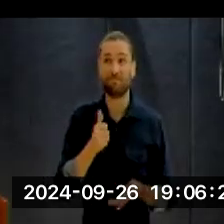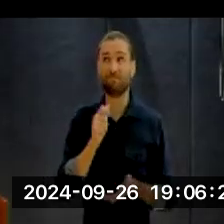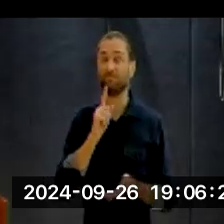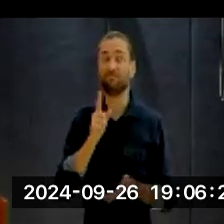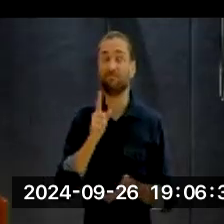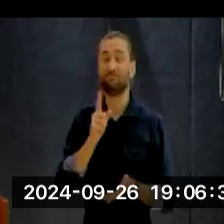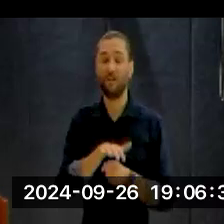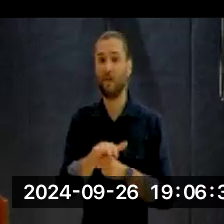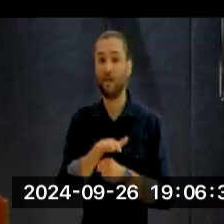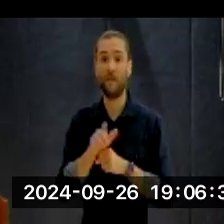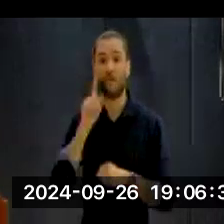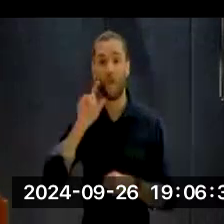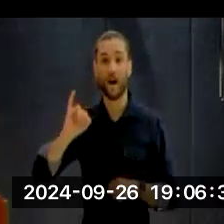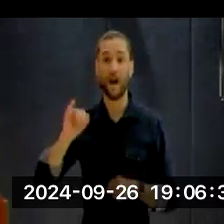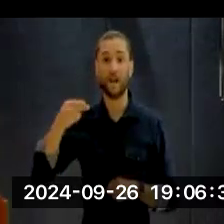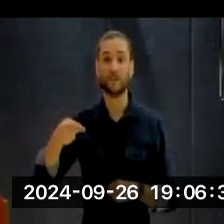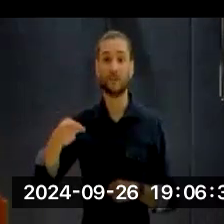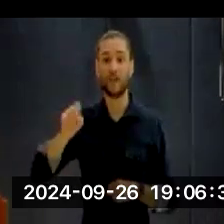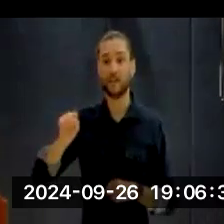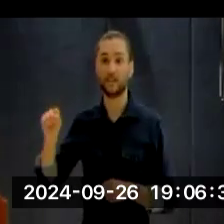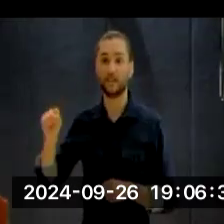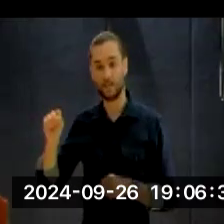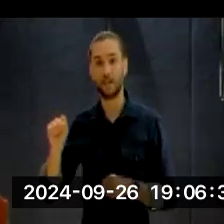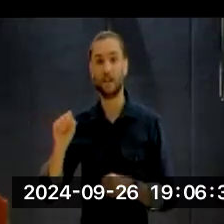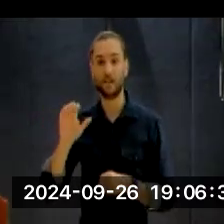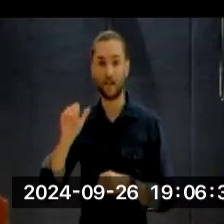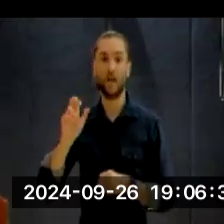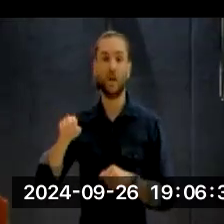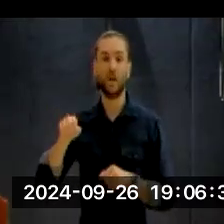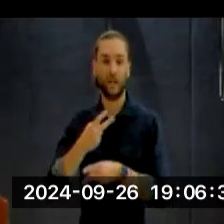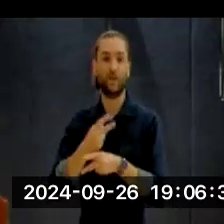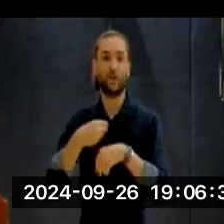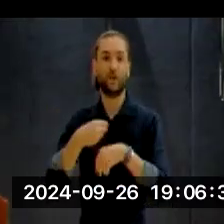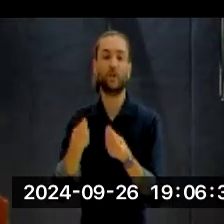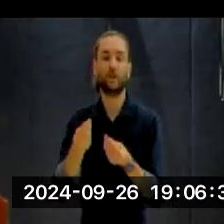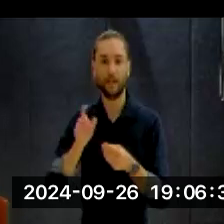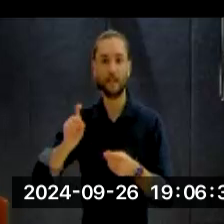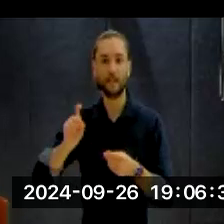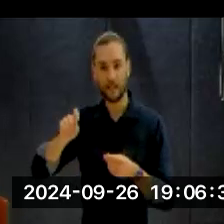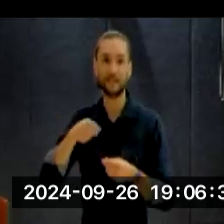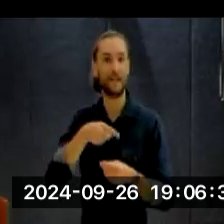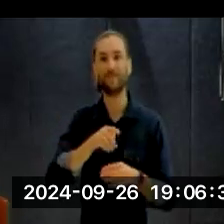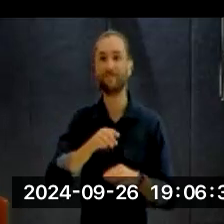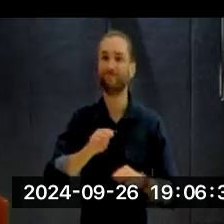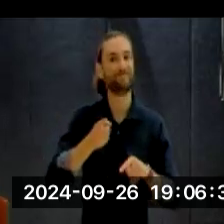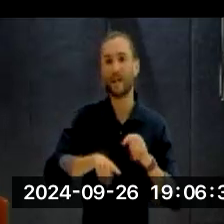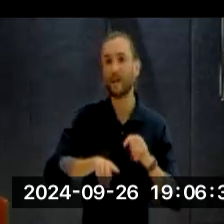fill IHSS caregiver needs for people that struggle to meet their ADLs when they do have housing, let alone when